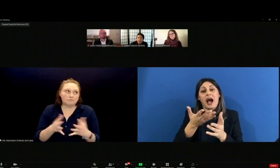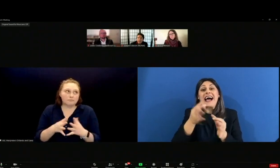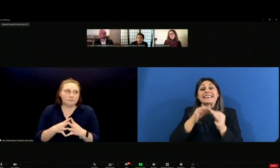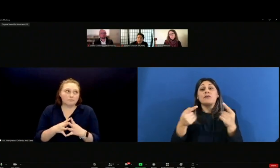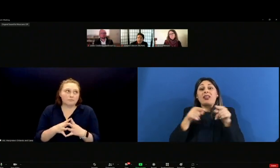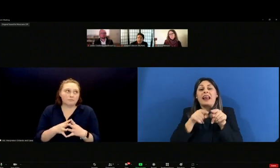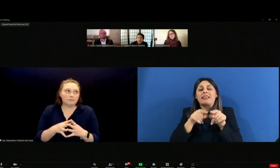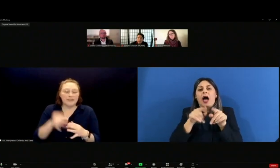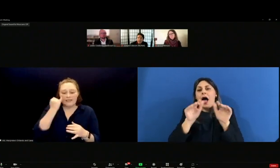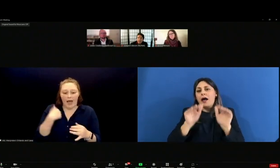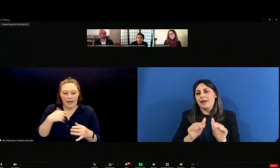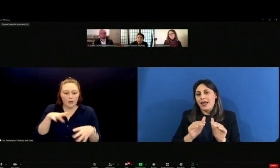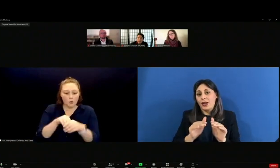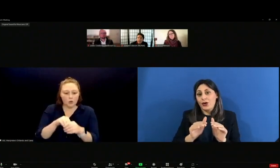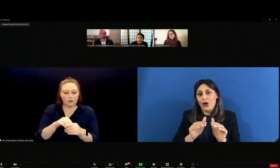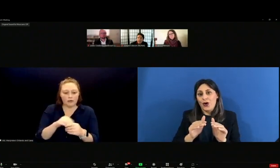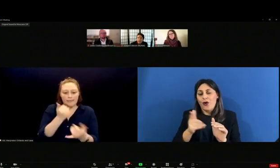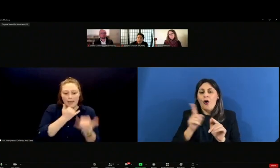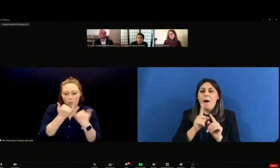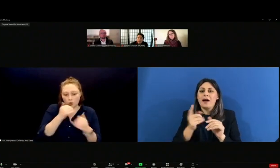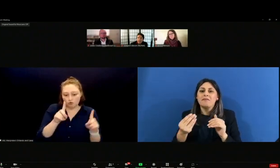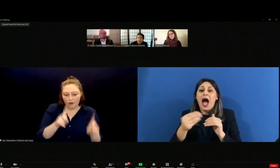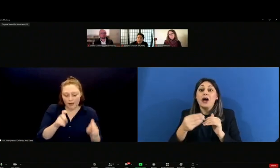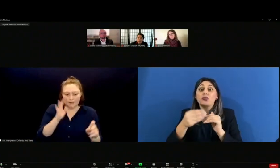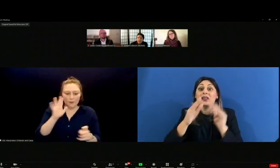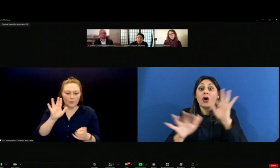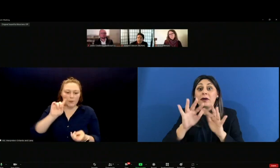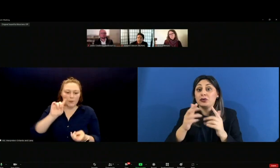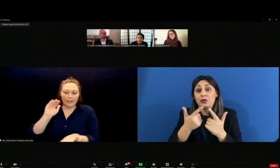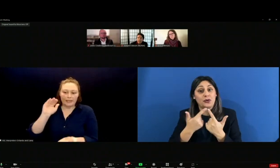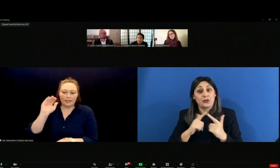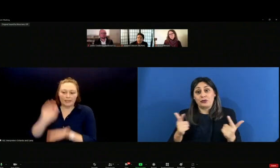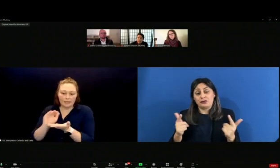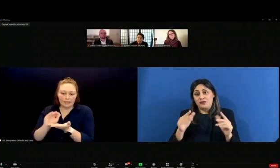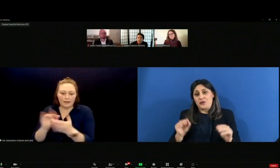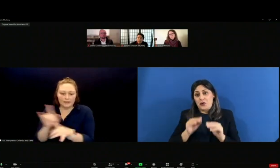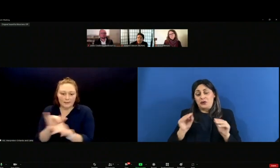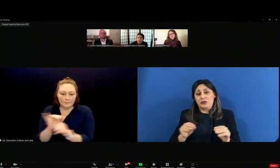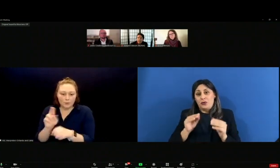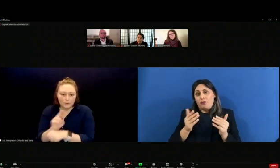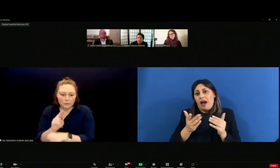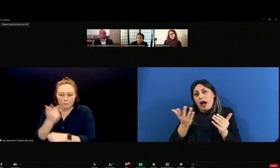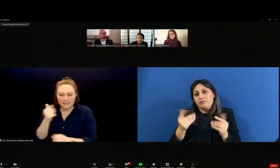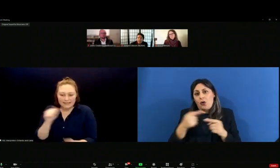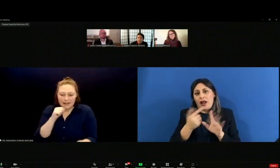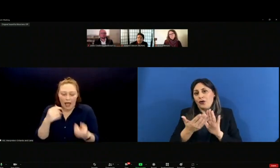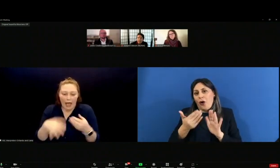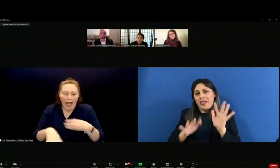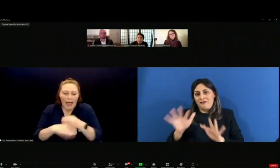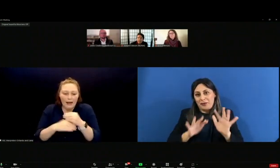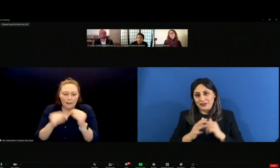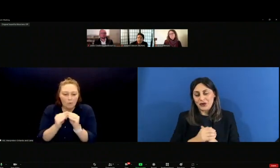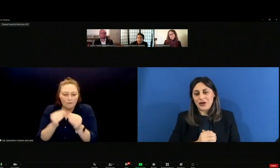trials would only then diminish the simultaneity used, given that it was not adding information, but it